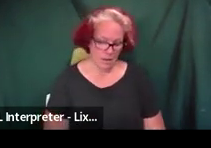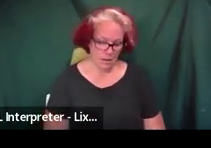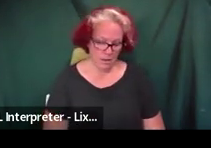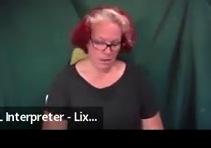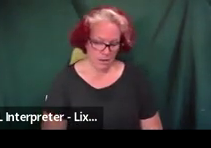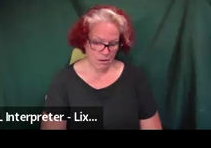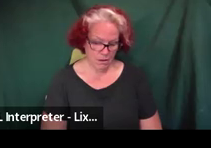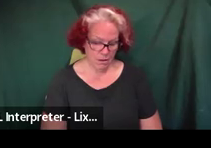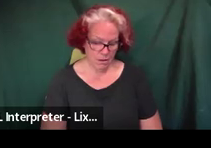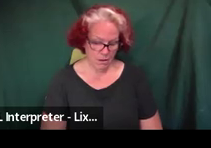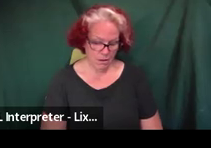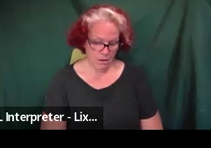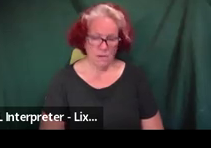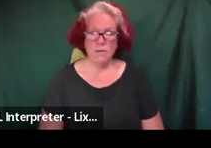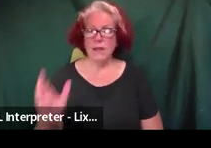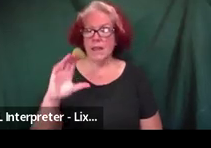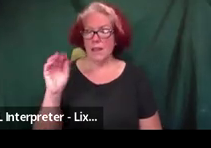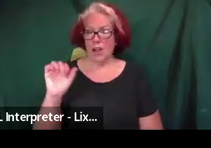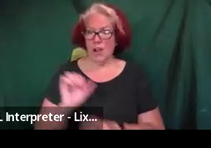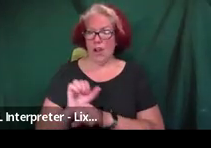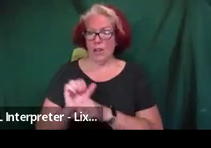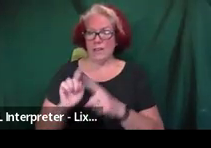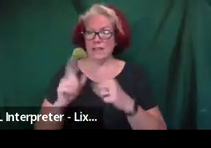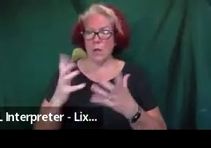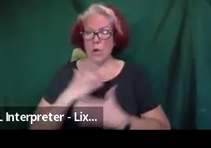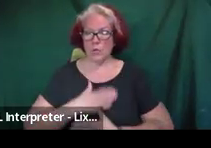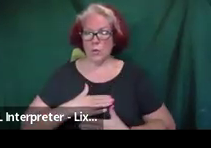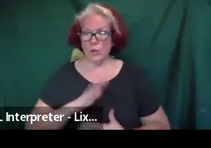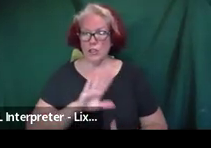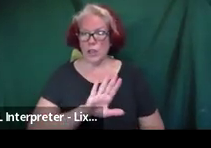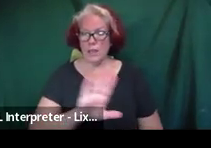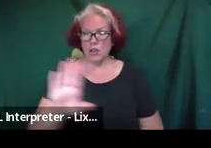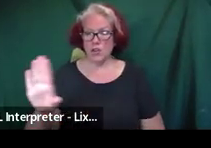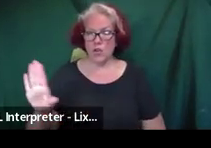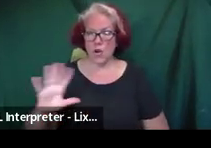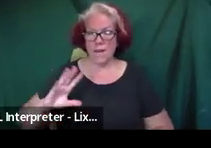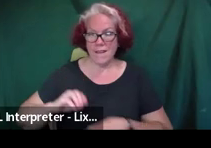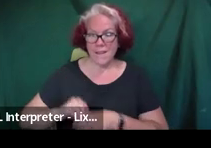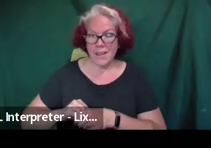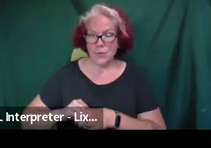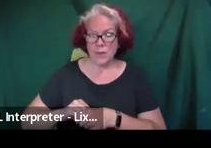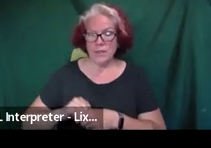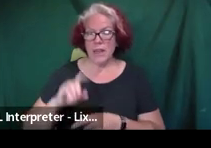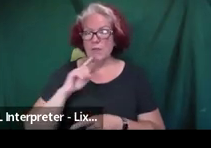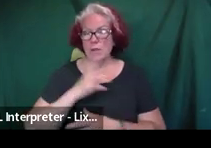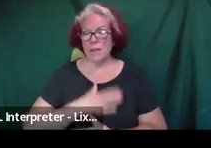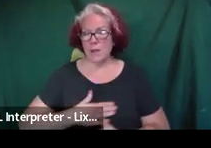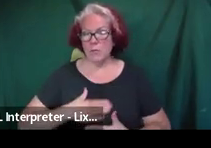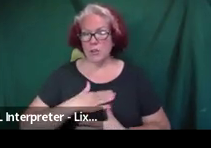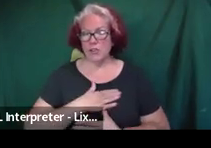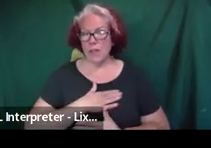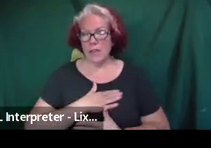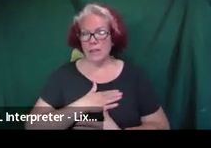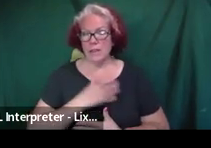Colleagues, I want to appreciate your engagement and really appreciate